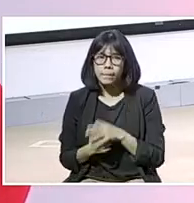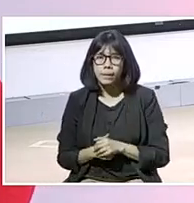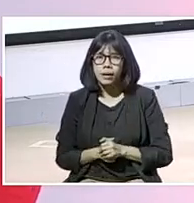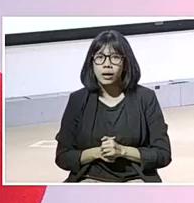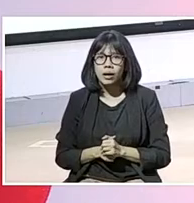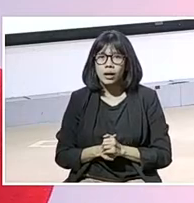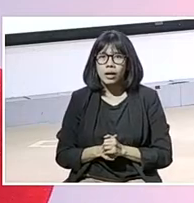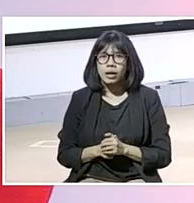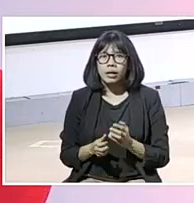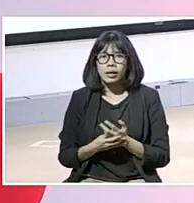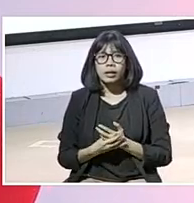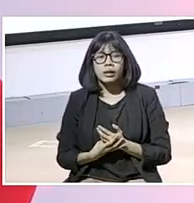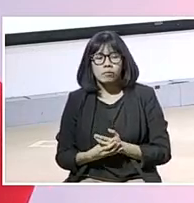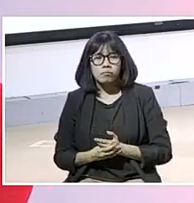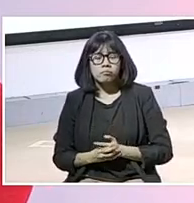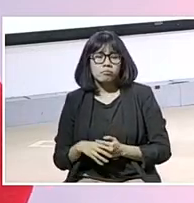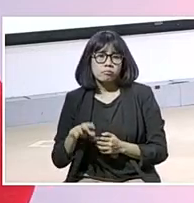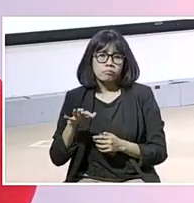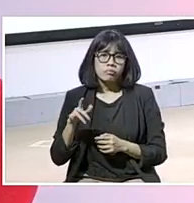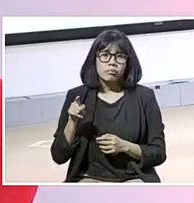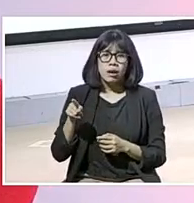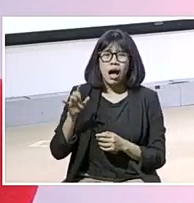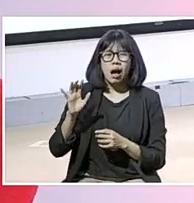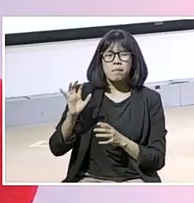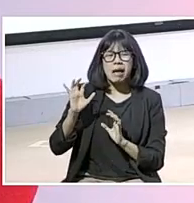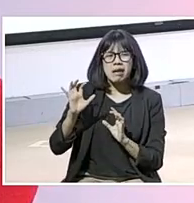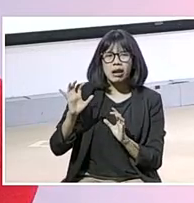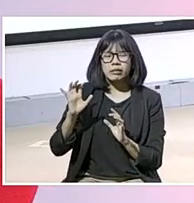How to overcome bias.